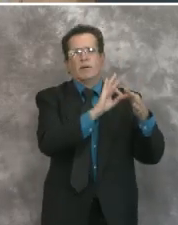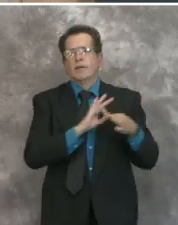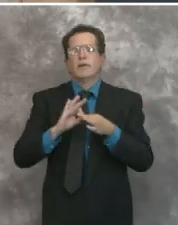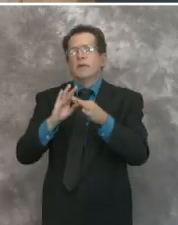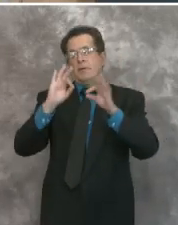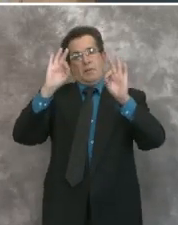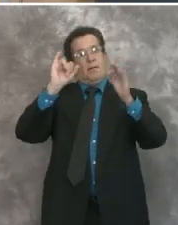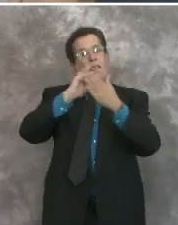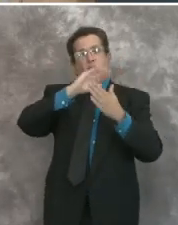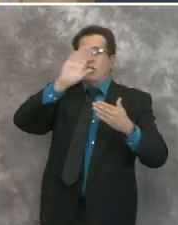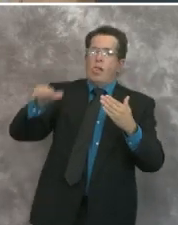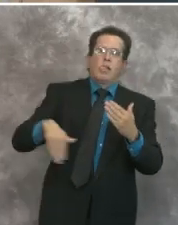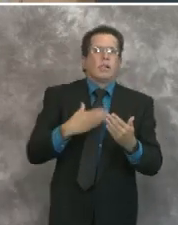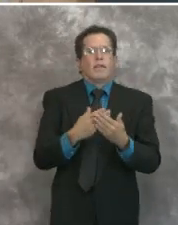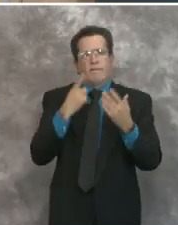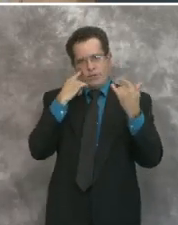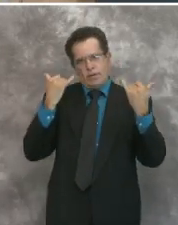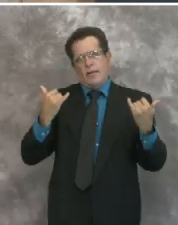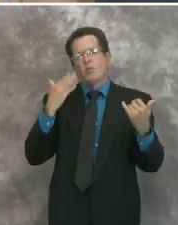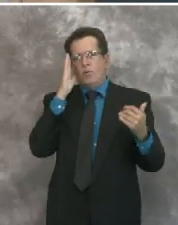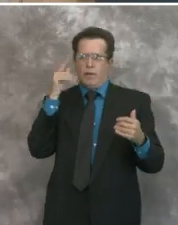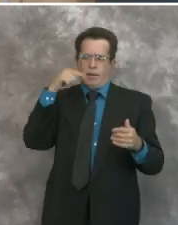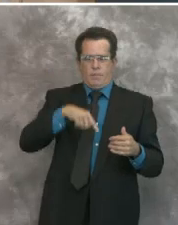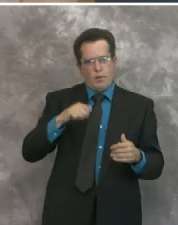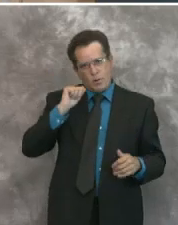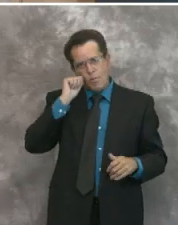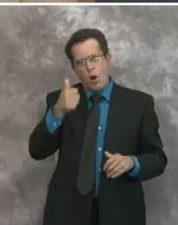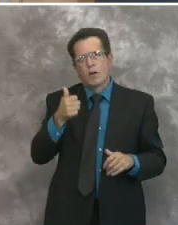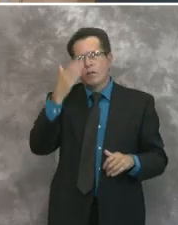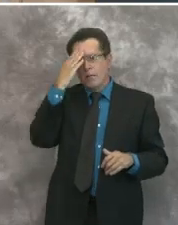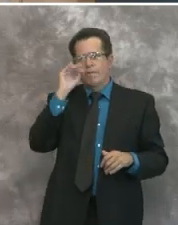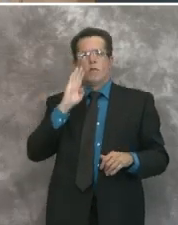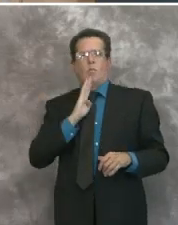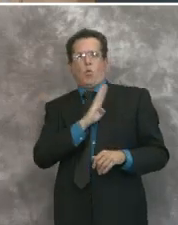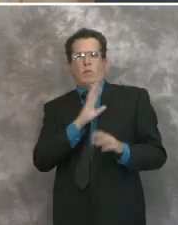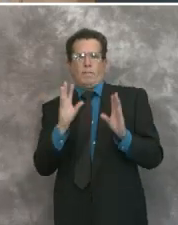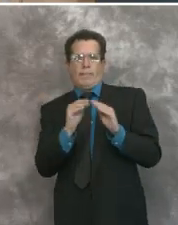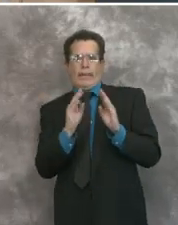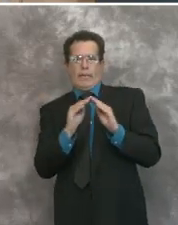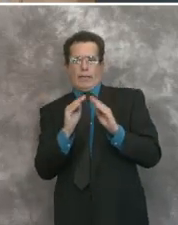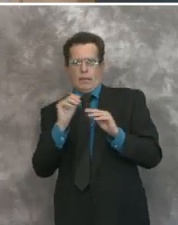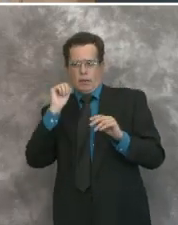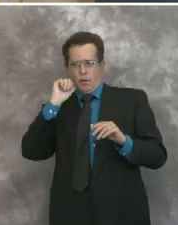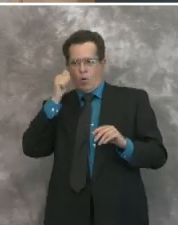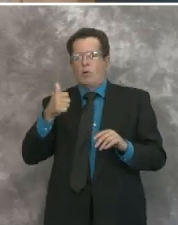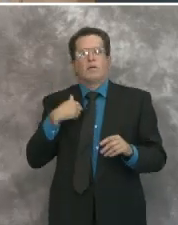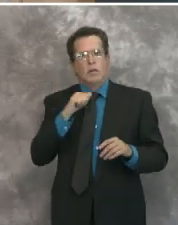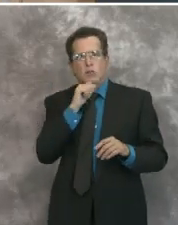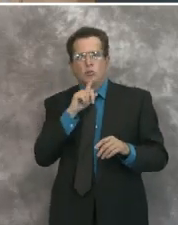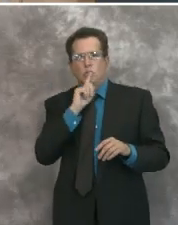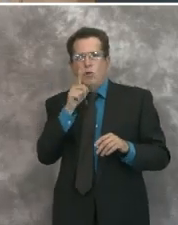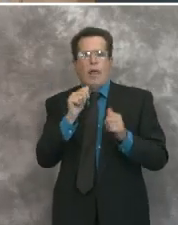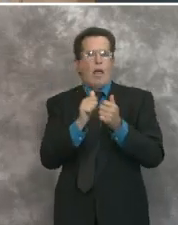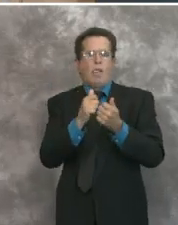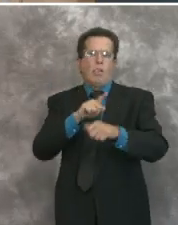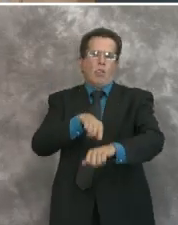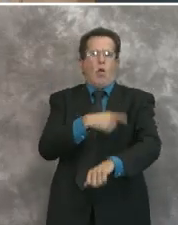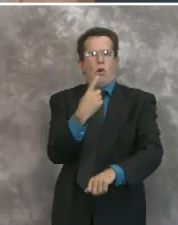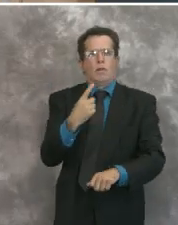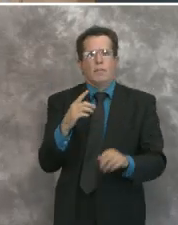for today. We'll be back tomorrow, but due to our regularly scheduled Board of Supervisors meeting, we're not exactly sure how long it's going to